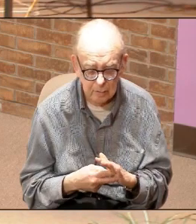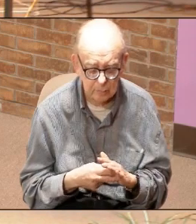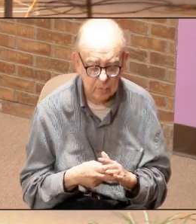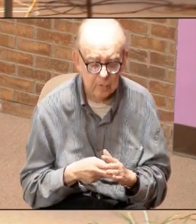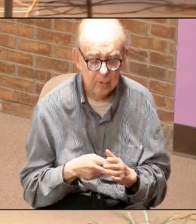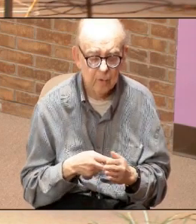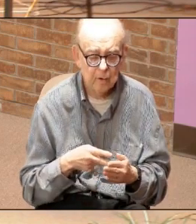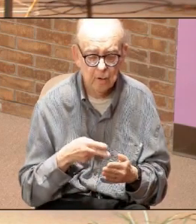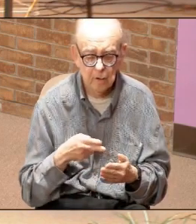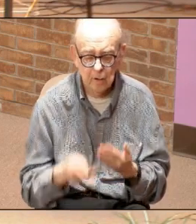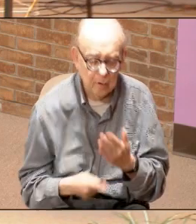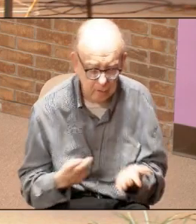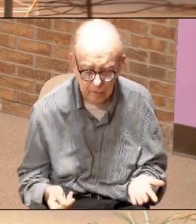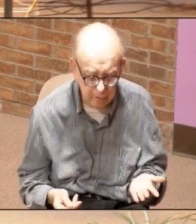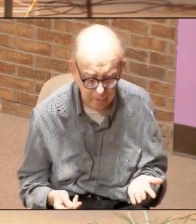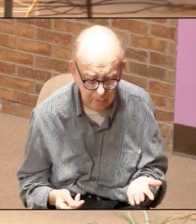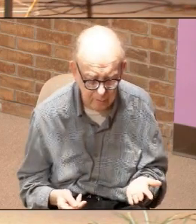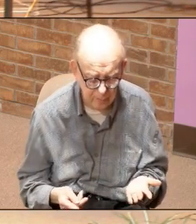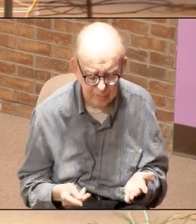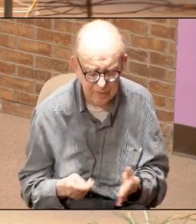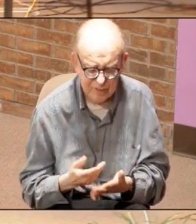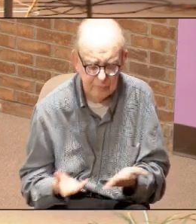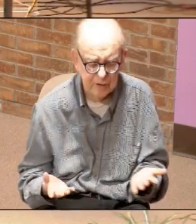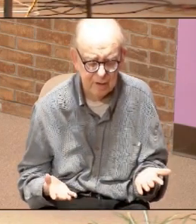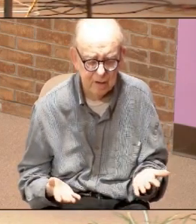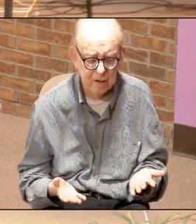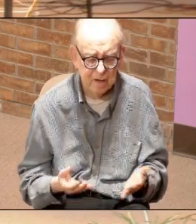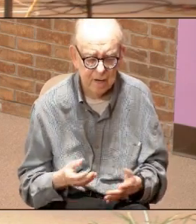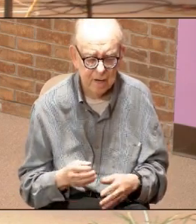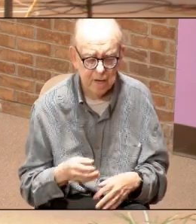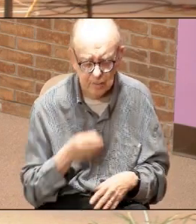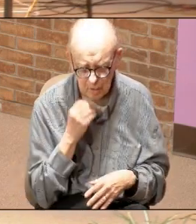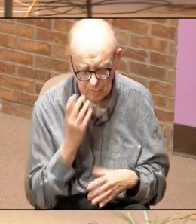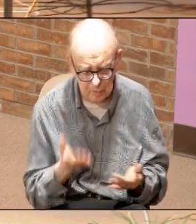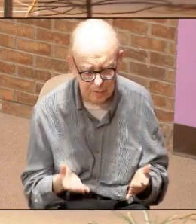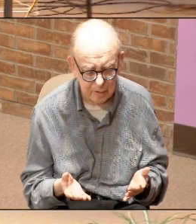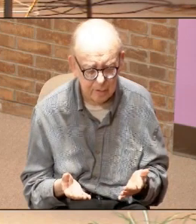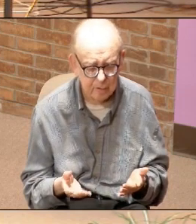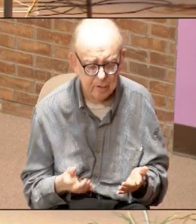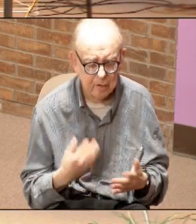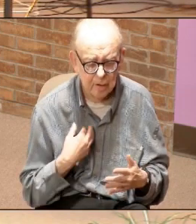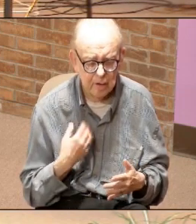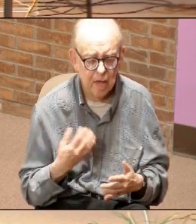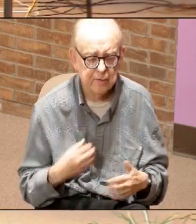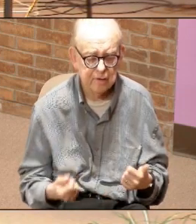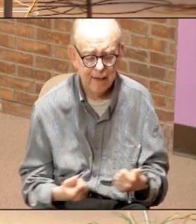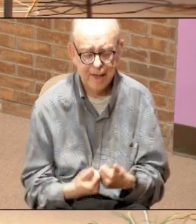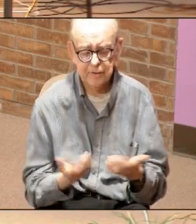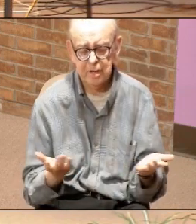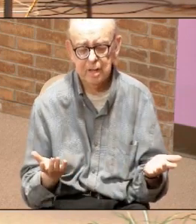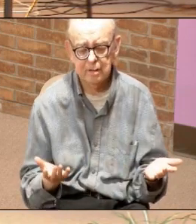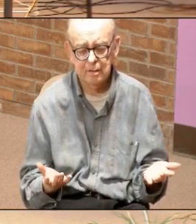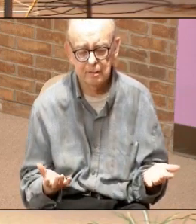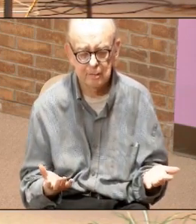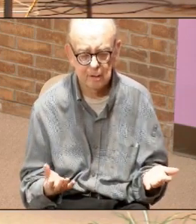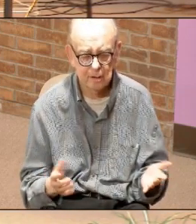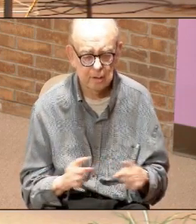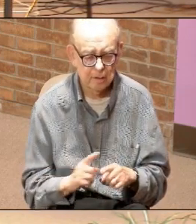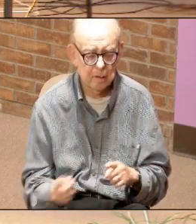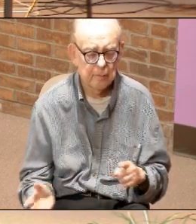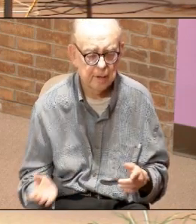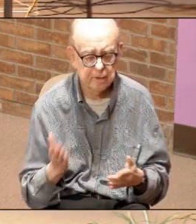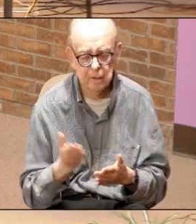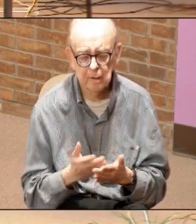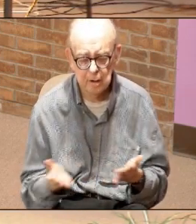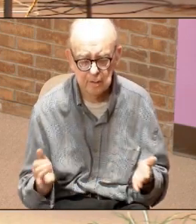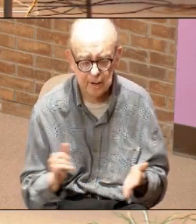stumble over a door seal or something and fall. You have an accident. But there are